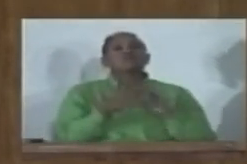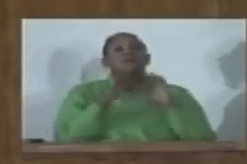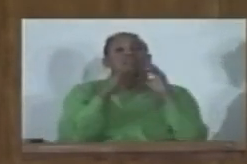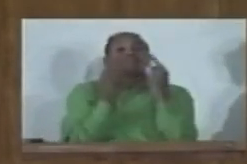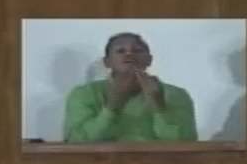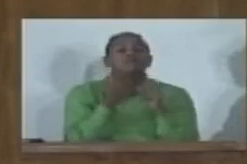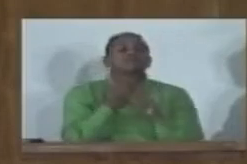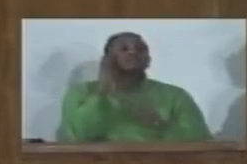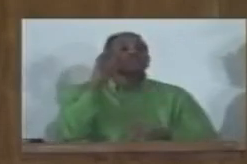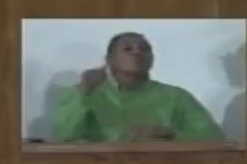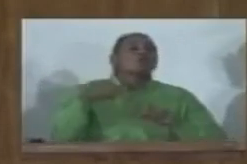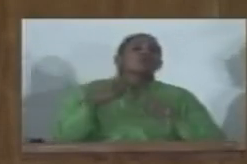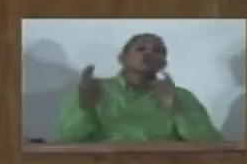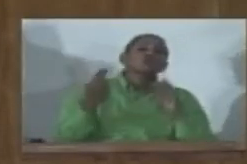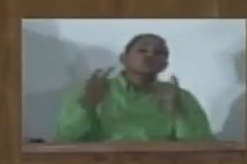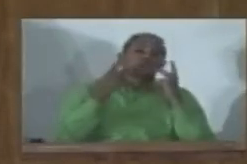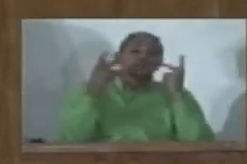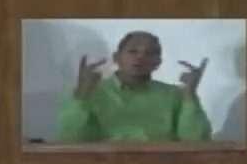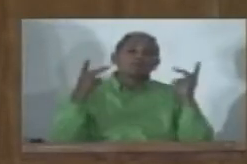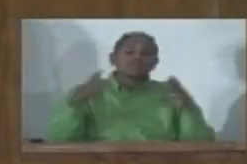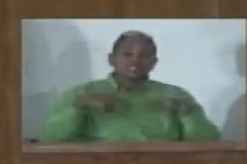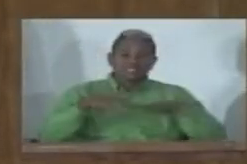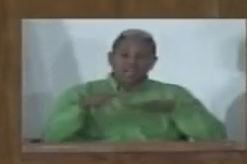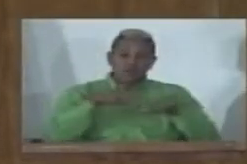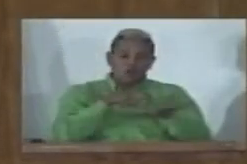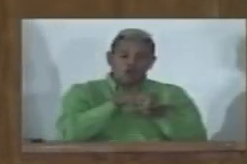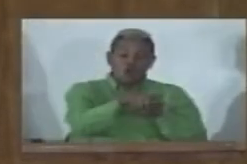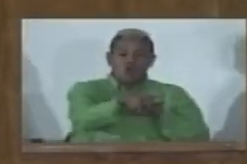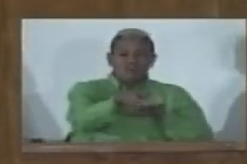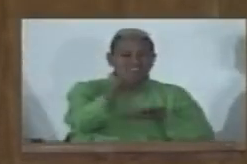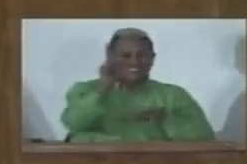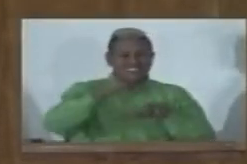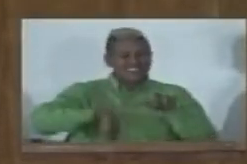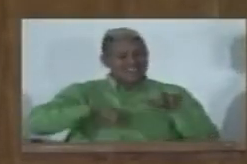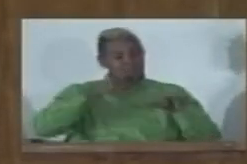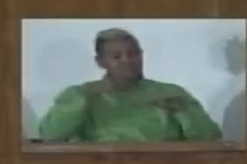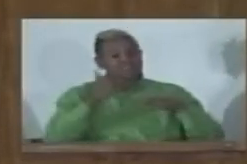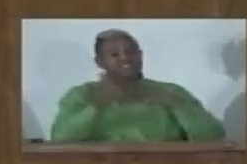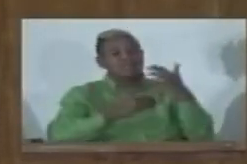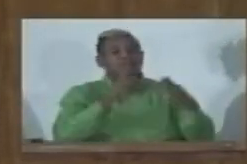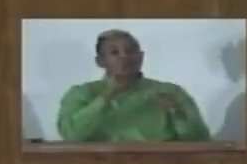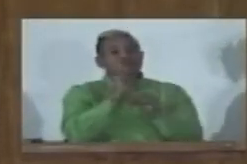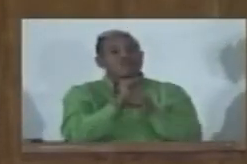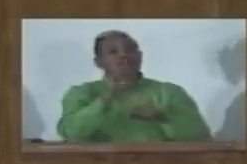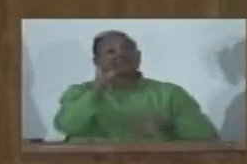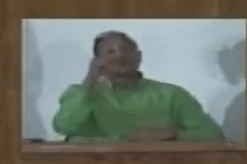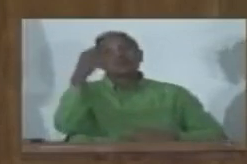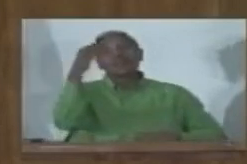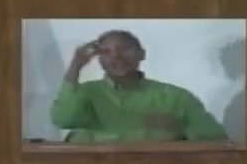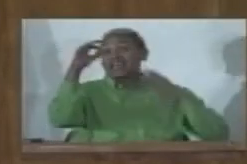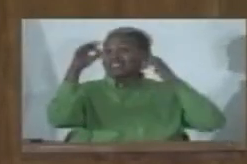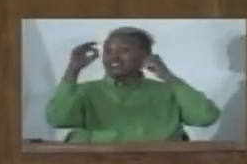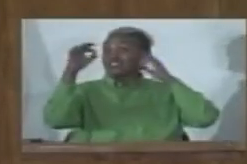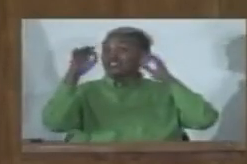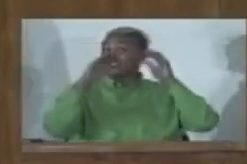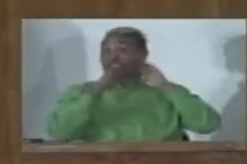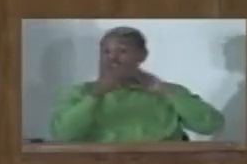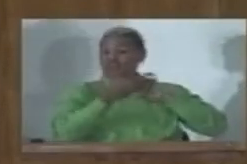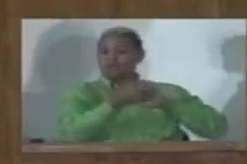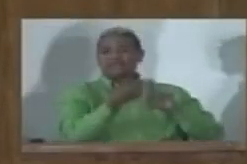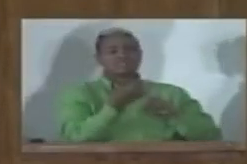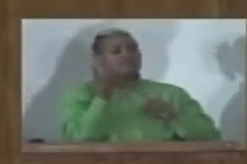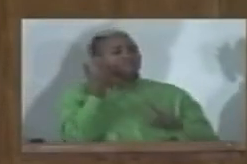when they use the public sidewalks. This cannot be the accepted reality in a 2019 Jamaica if